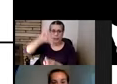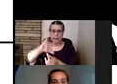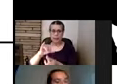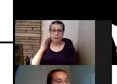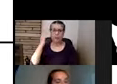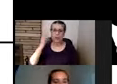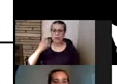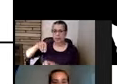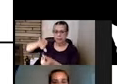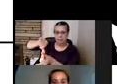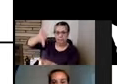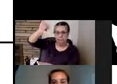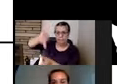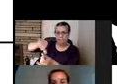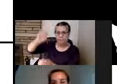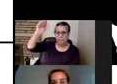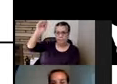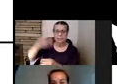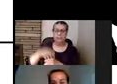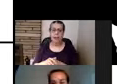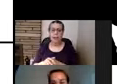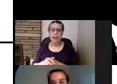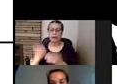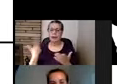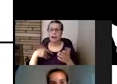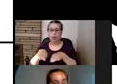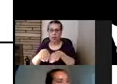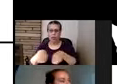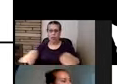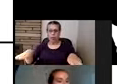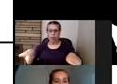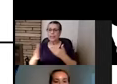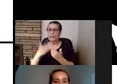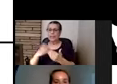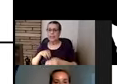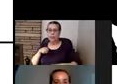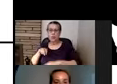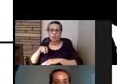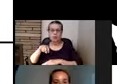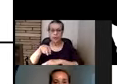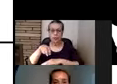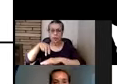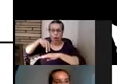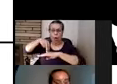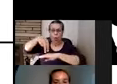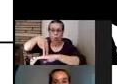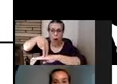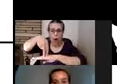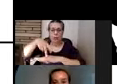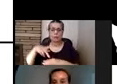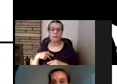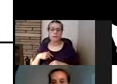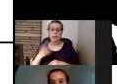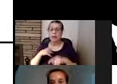side, and require having a minimum clear floor space in front. With regards to the display design and